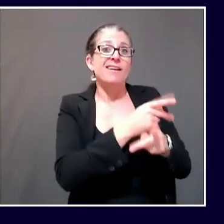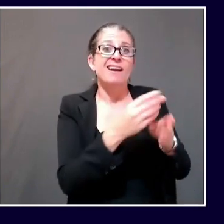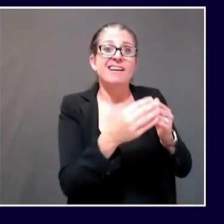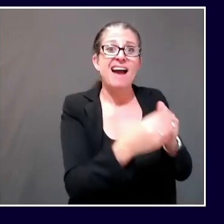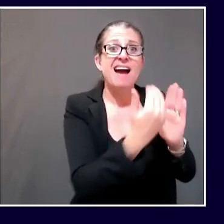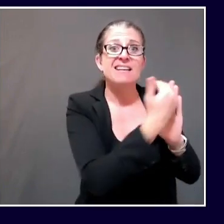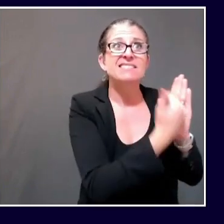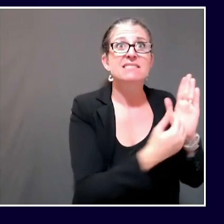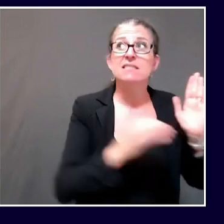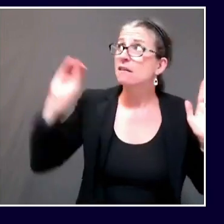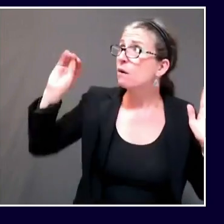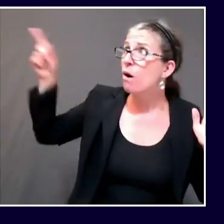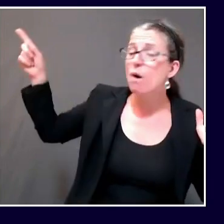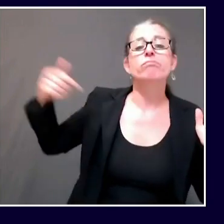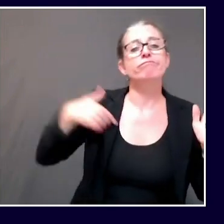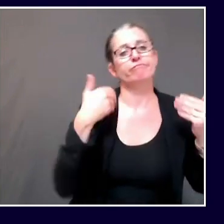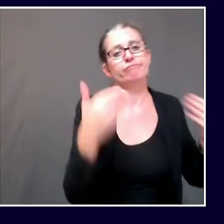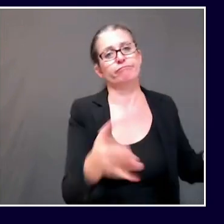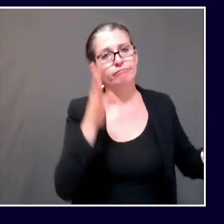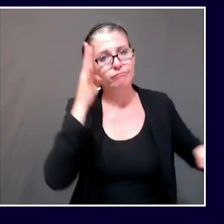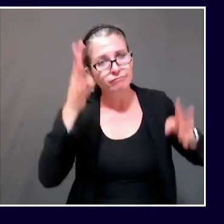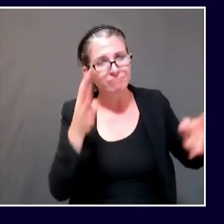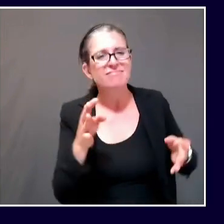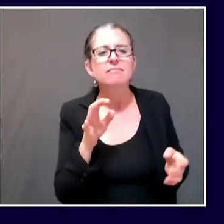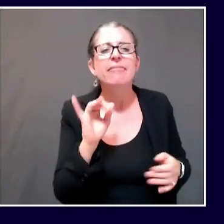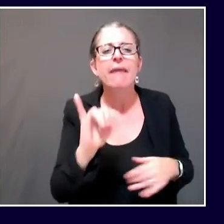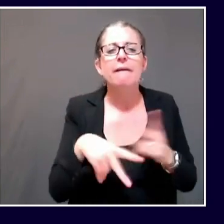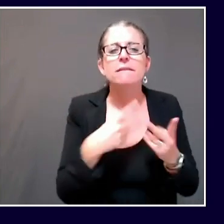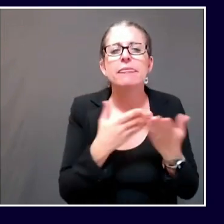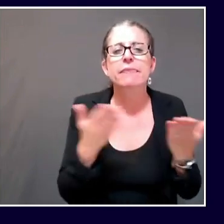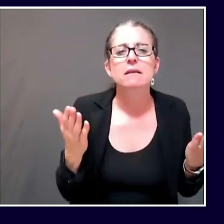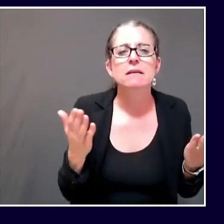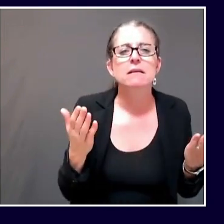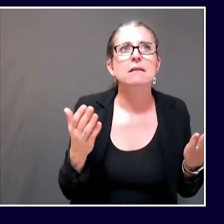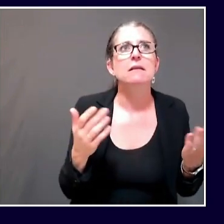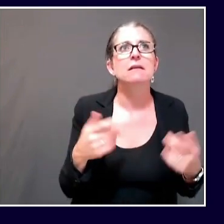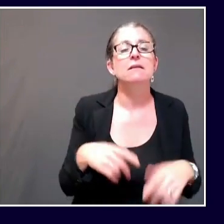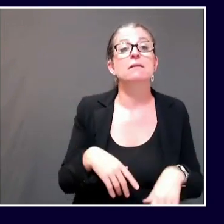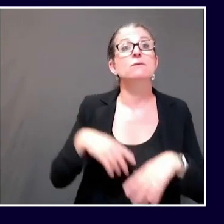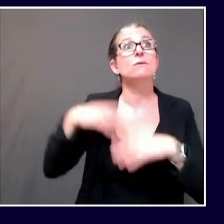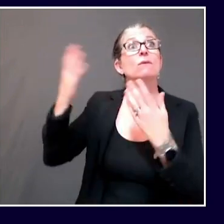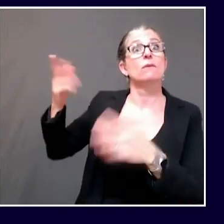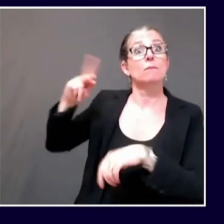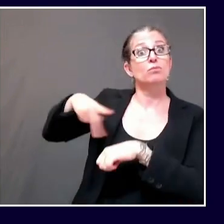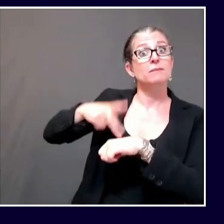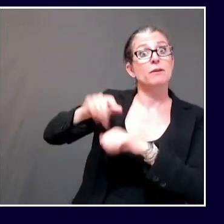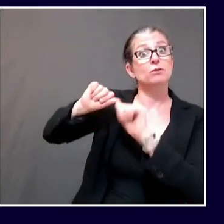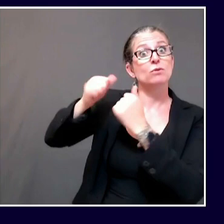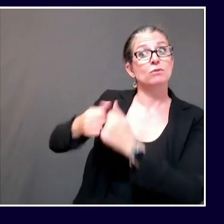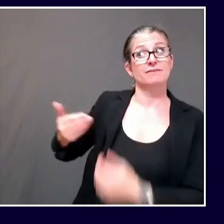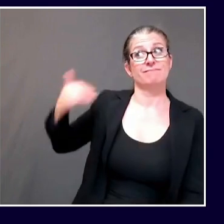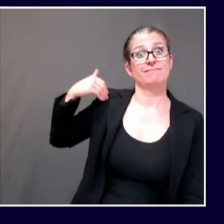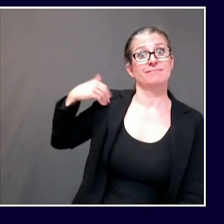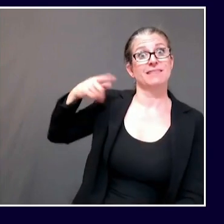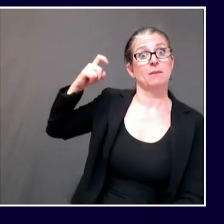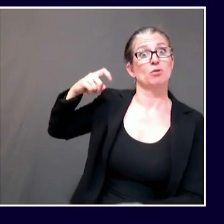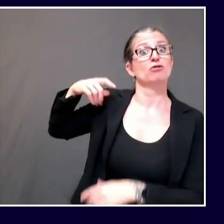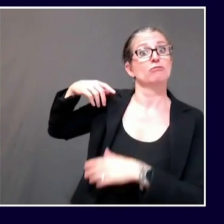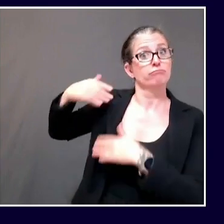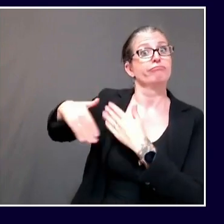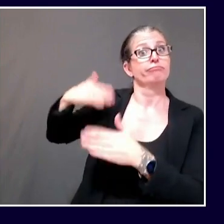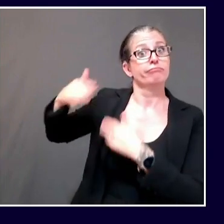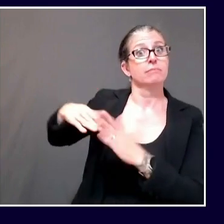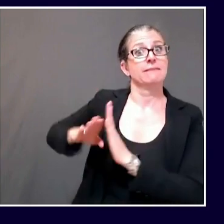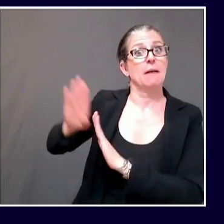this case, the Maine Principals Association this summer began the process of developing guidance for school athletics.